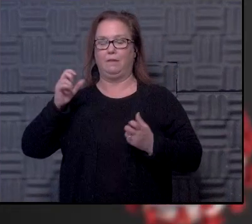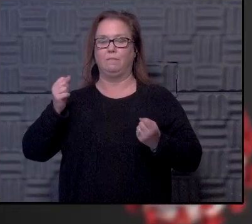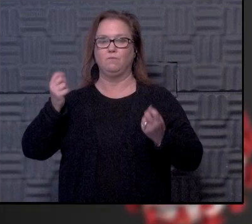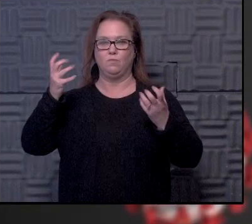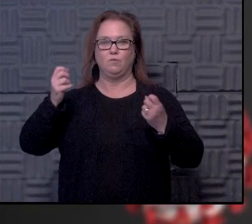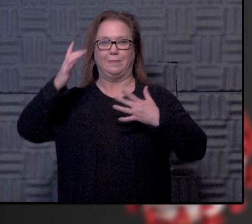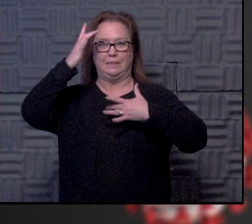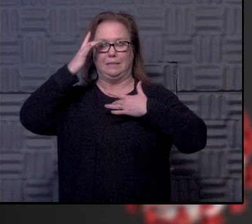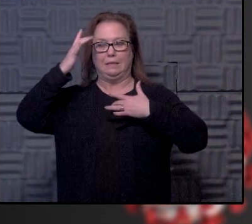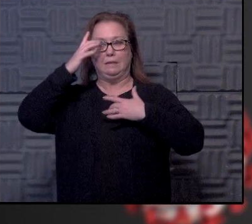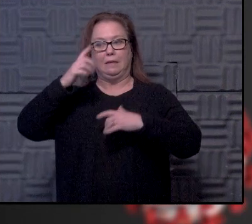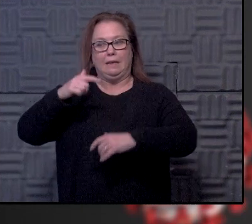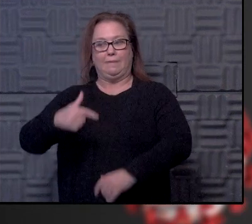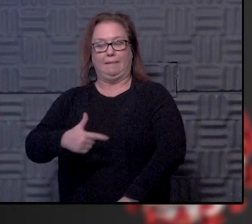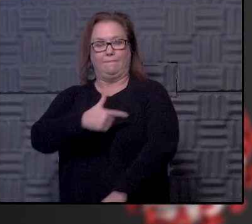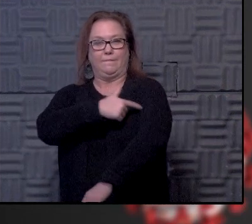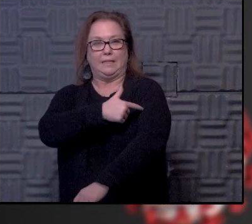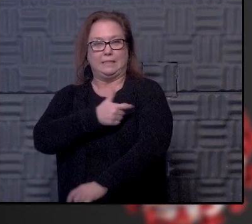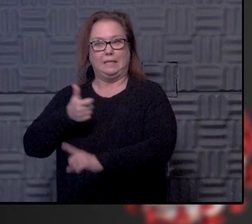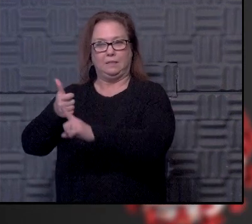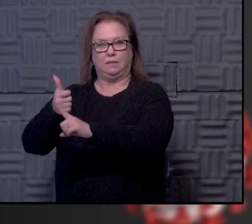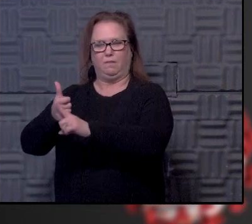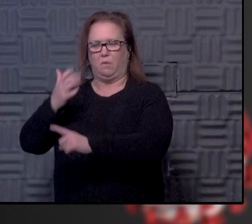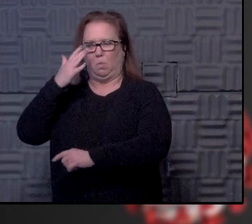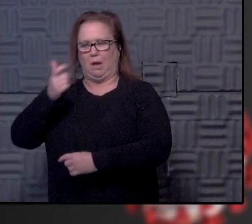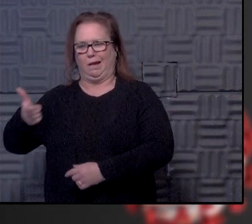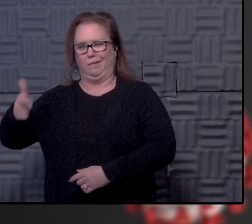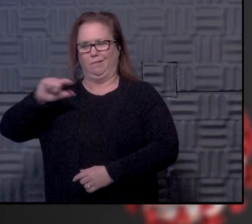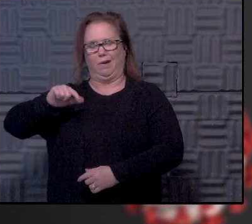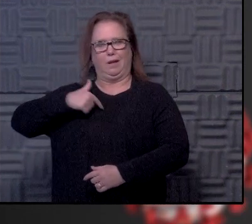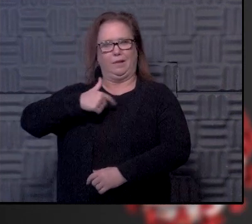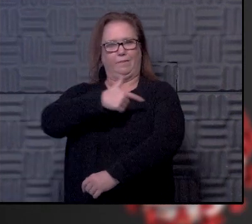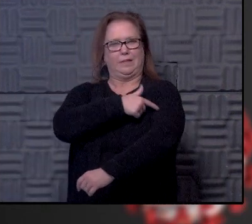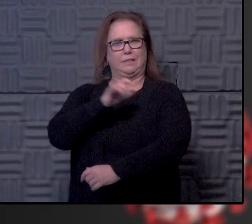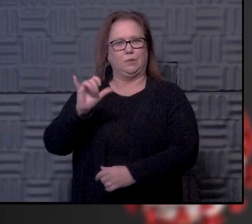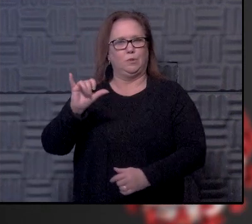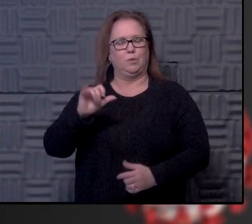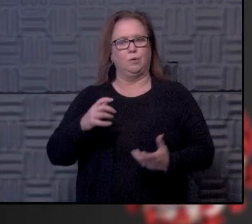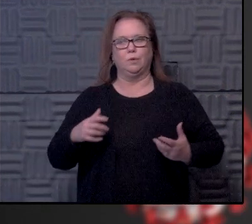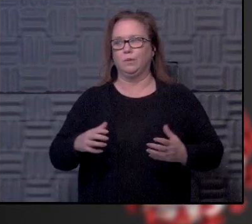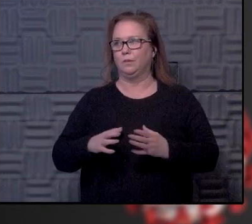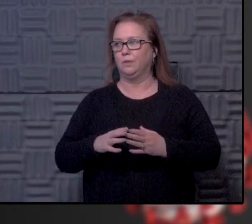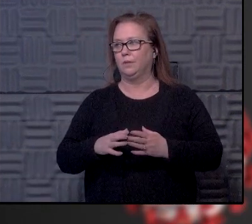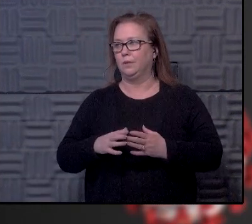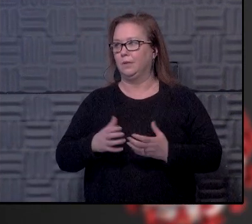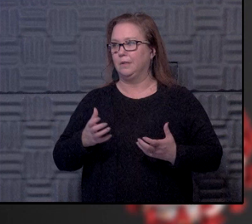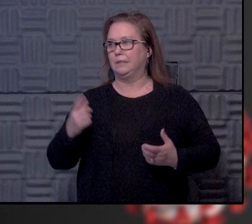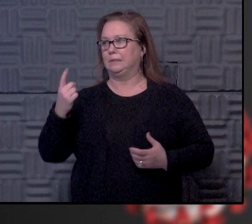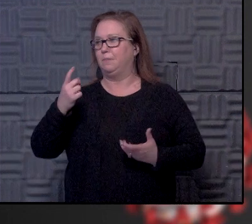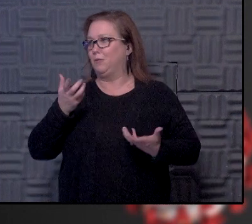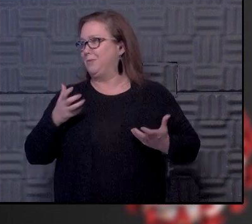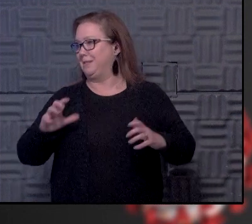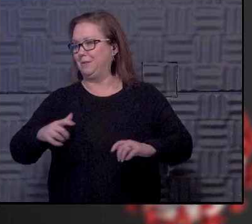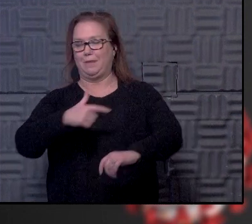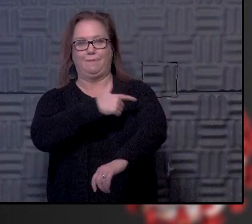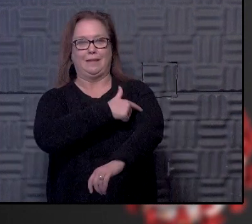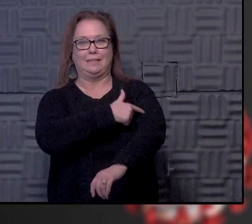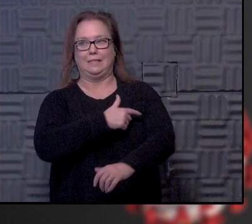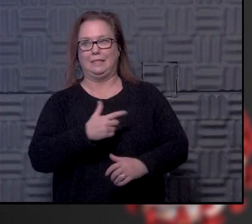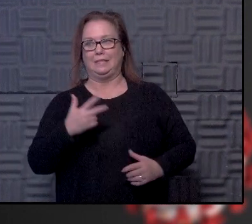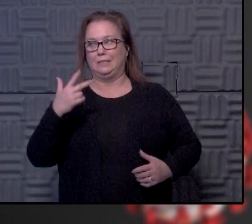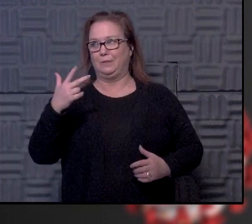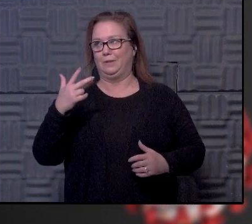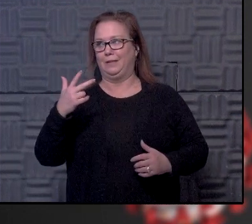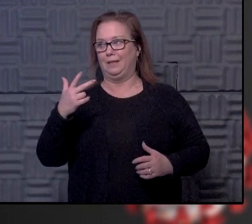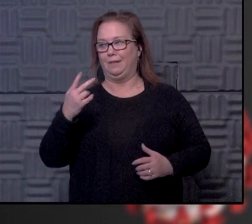comorbidities. If they take the vaccine, why do I need to take the vaccine? Oh, somebody who does want the vaccine. Okay, let's all three take